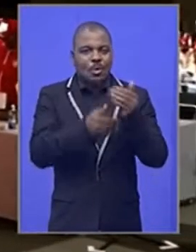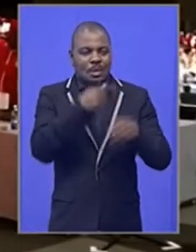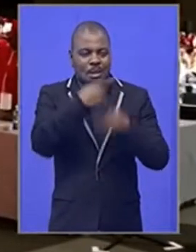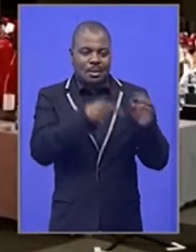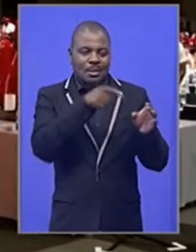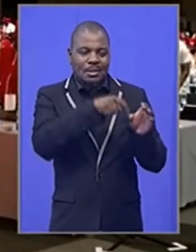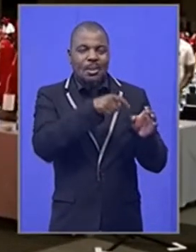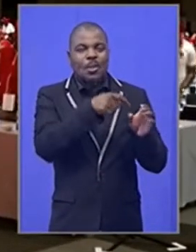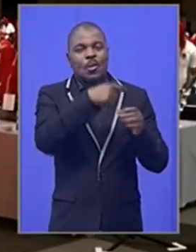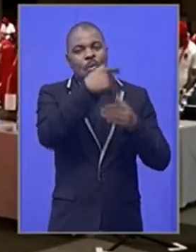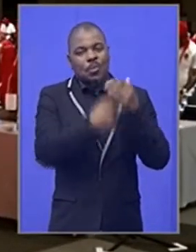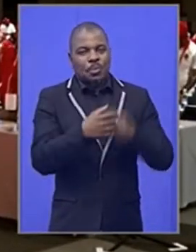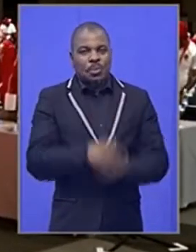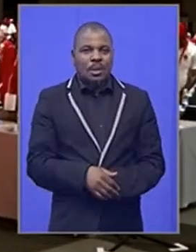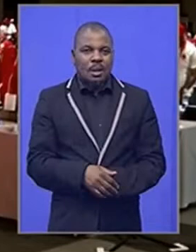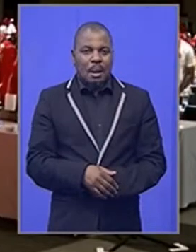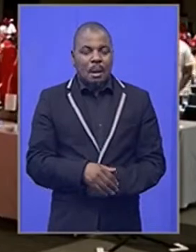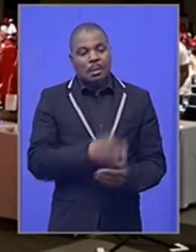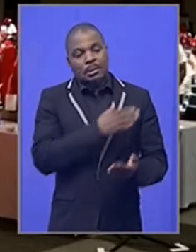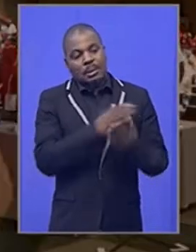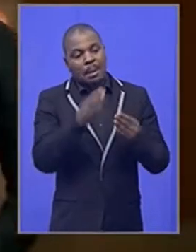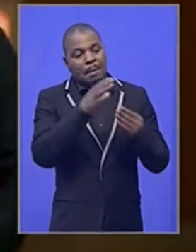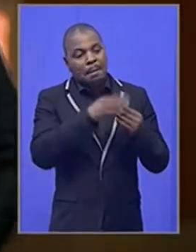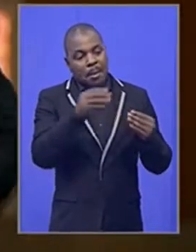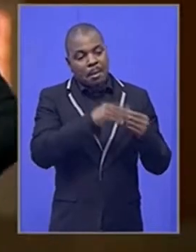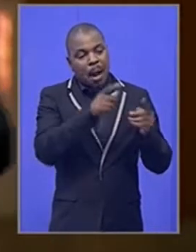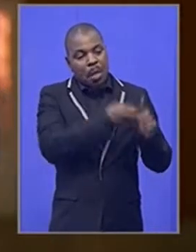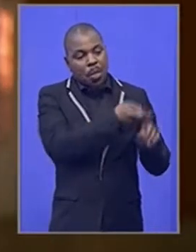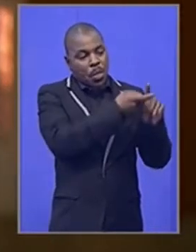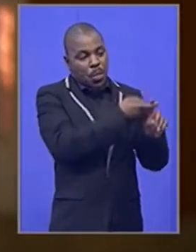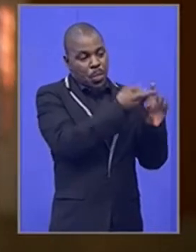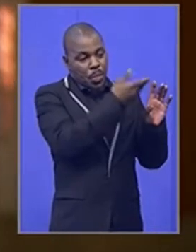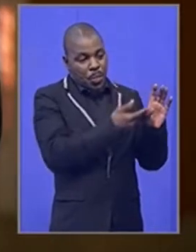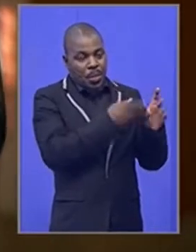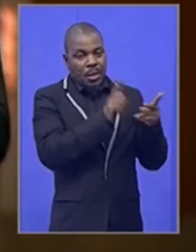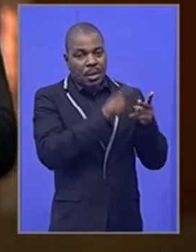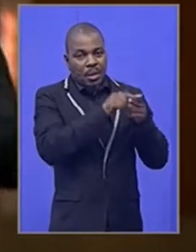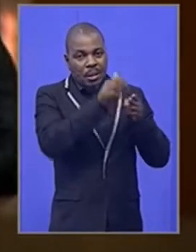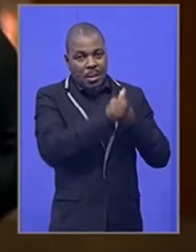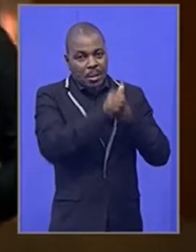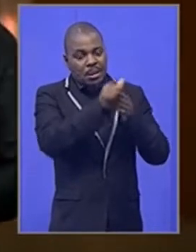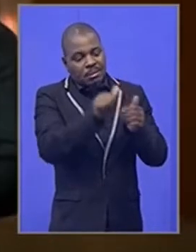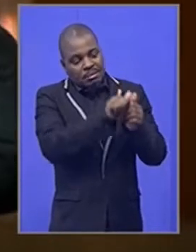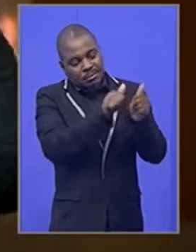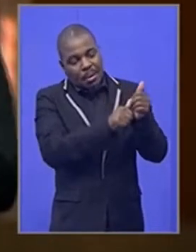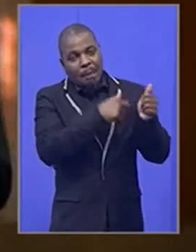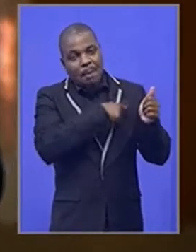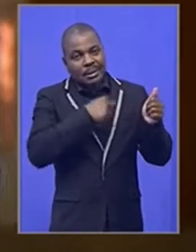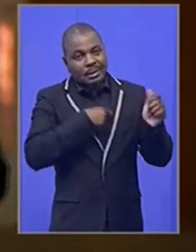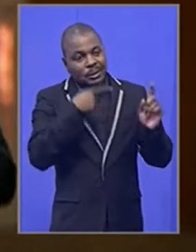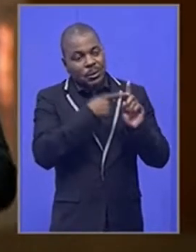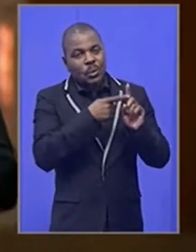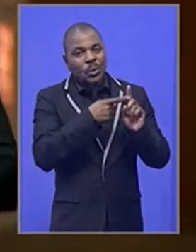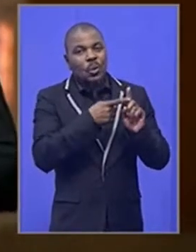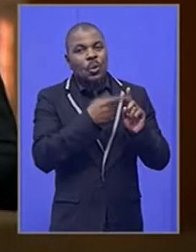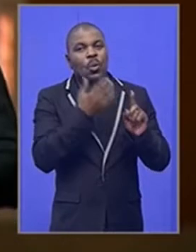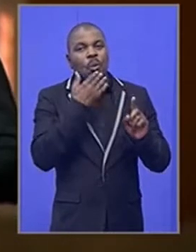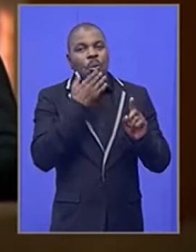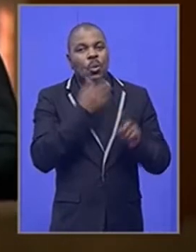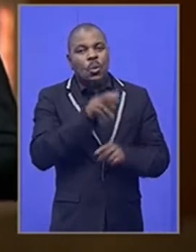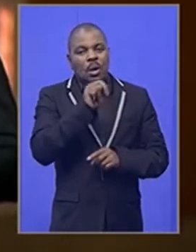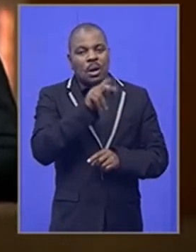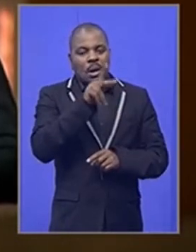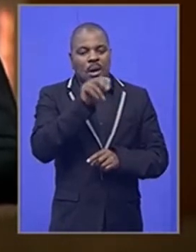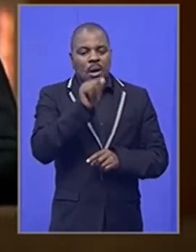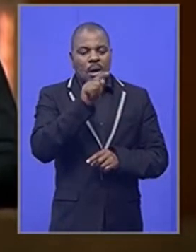khonferense yeo. Maloko a fegilwego a Numsa a wa go eteletše pele ke motlatša mopresidente wa peleng wa bobedi